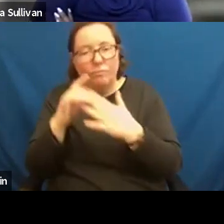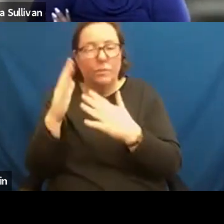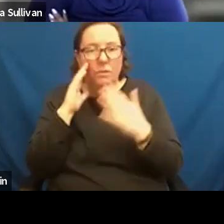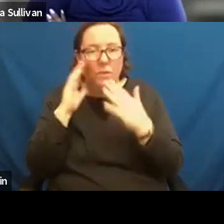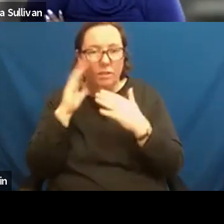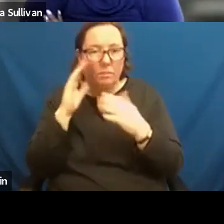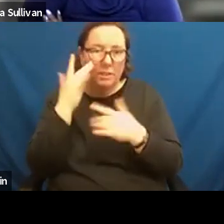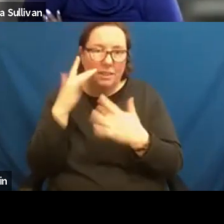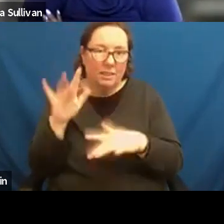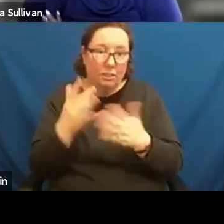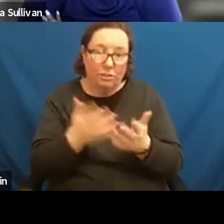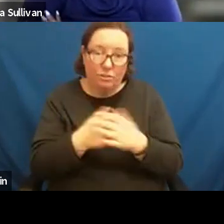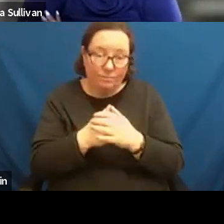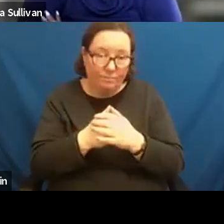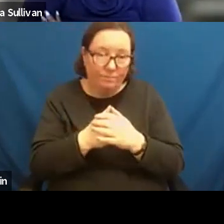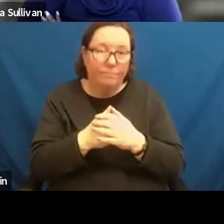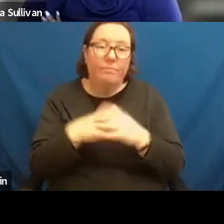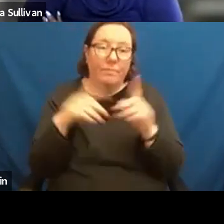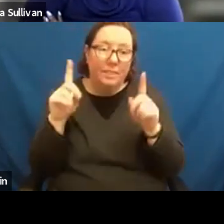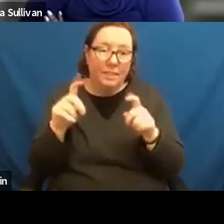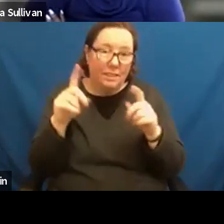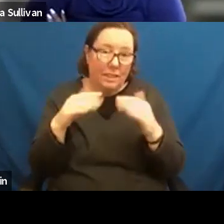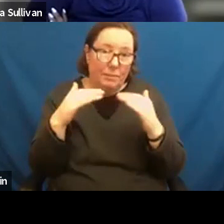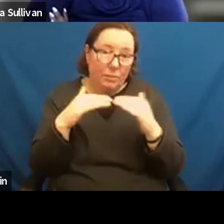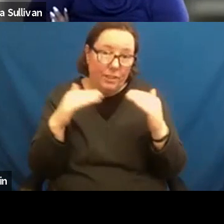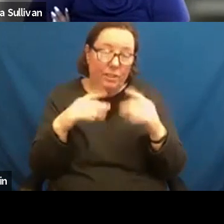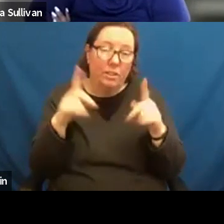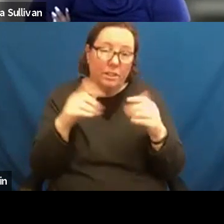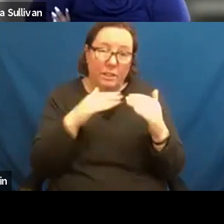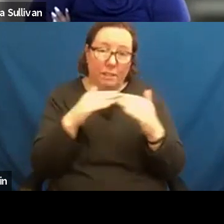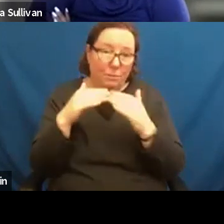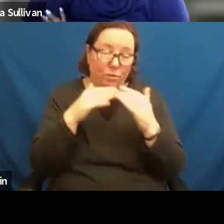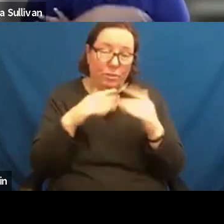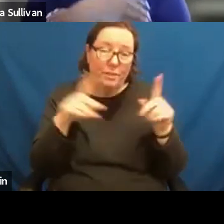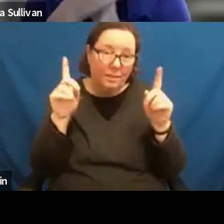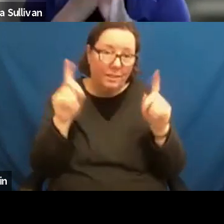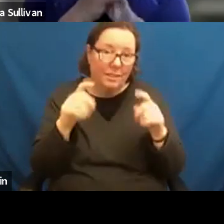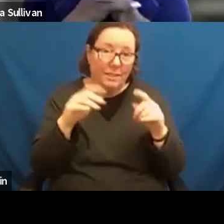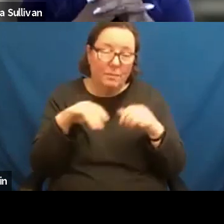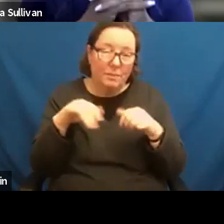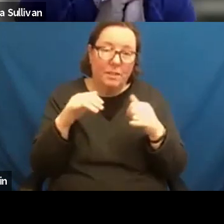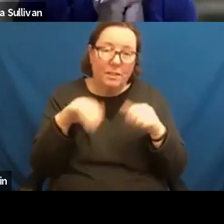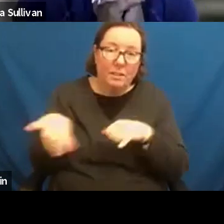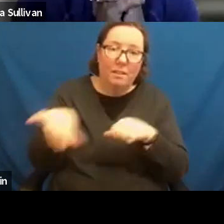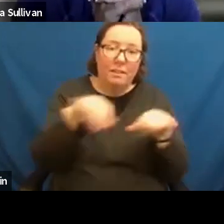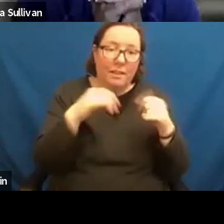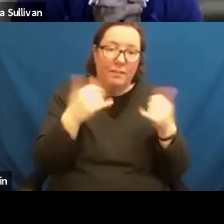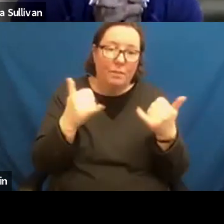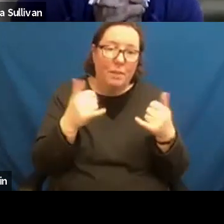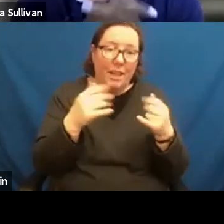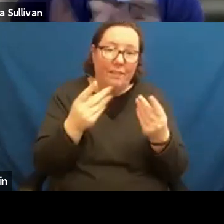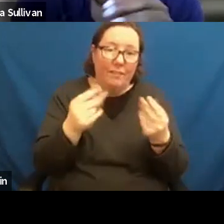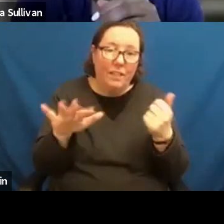and intelligent. Exams are fair. Exams are just. Exams level the playing field. Don't